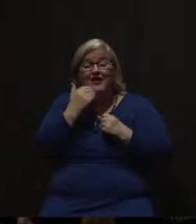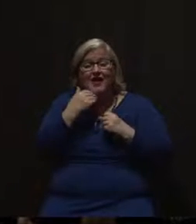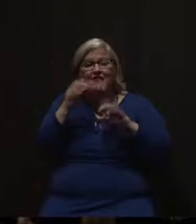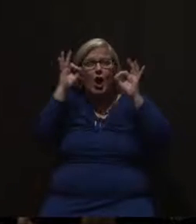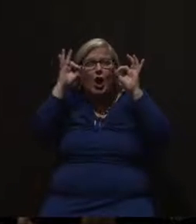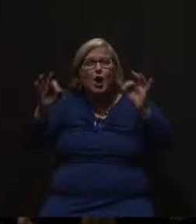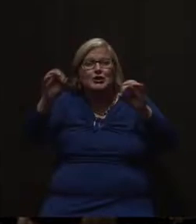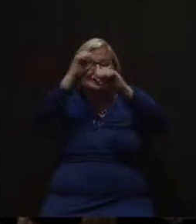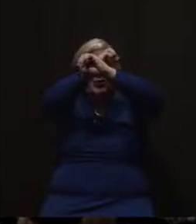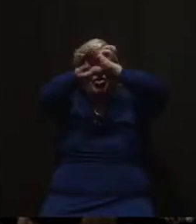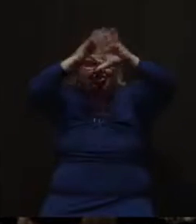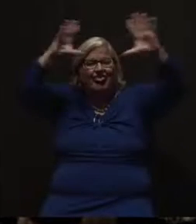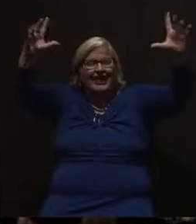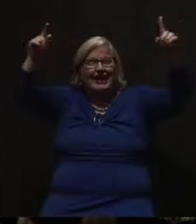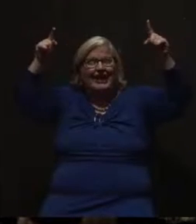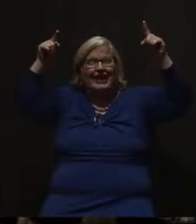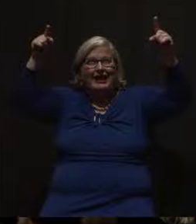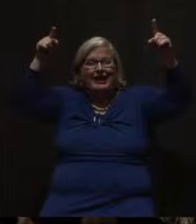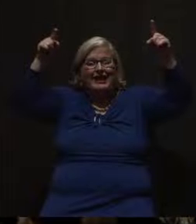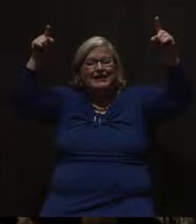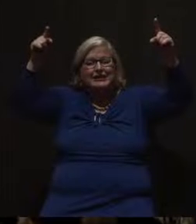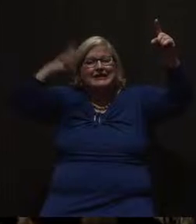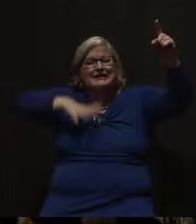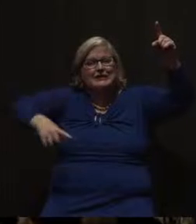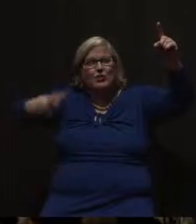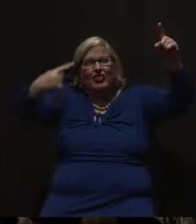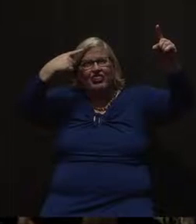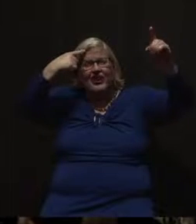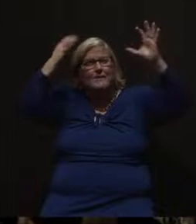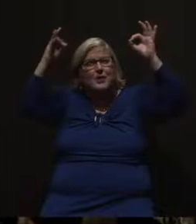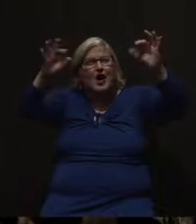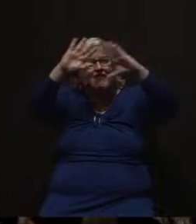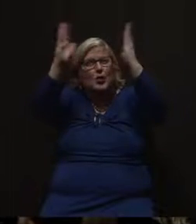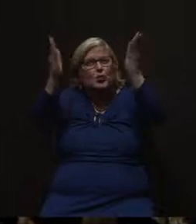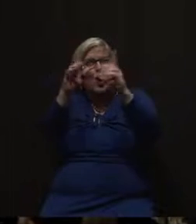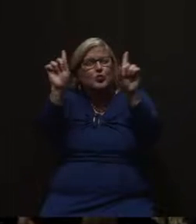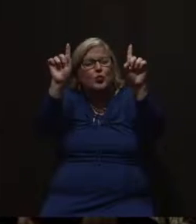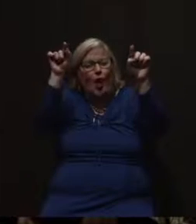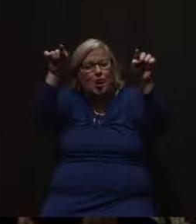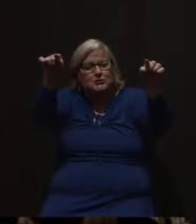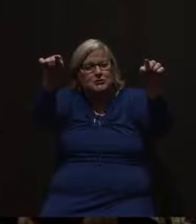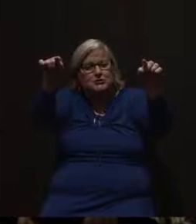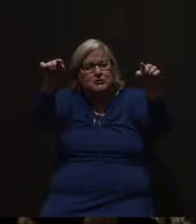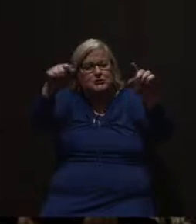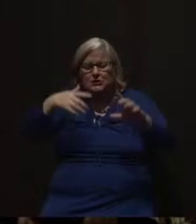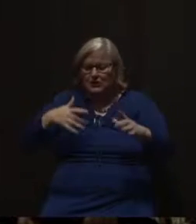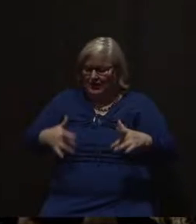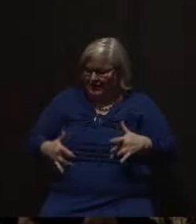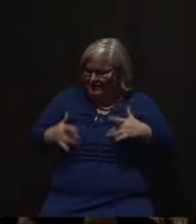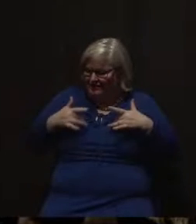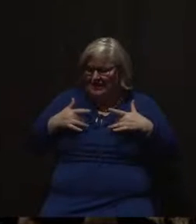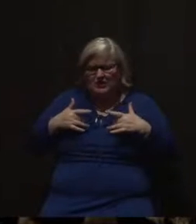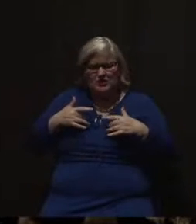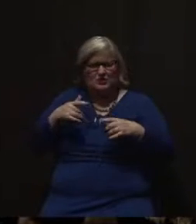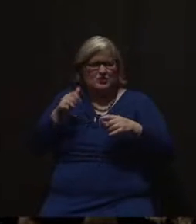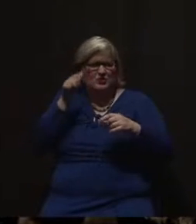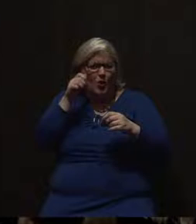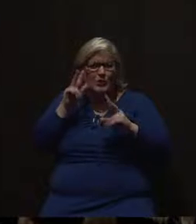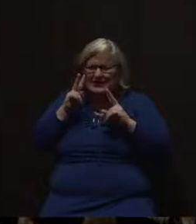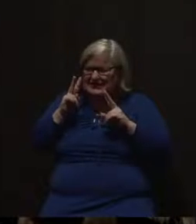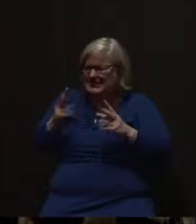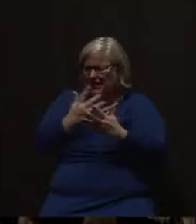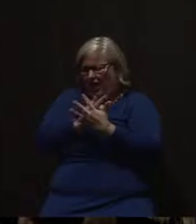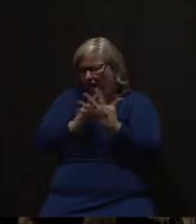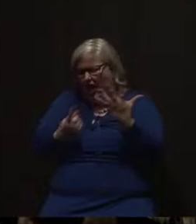last years, probably decades, writing against all kinds of things, against Donald Trump, against racism and sexism,